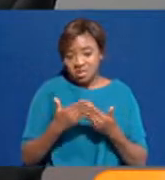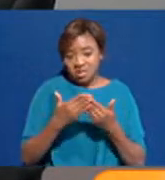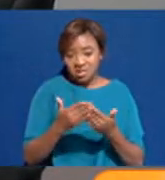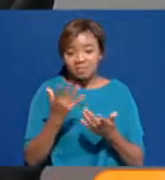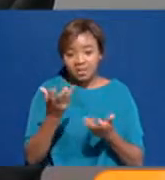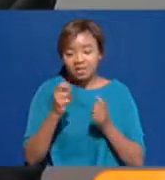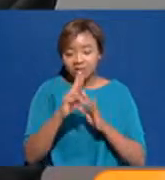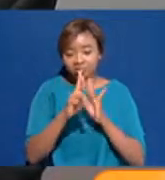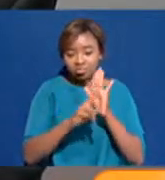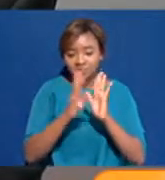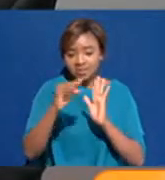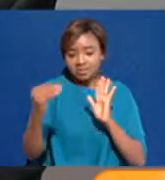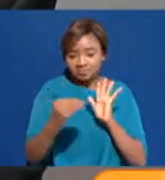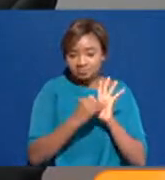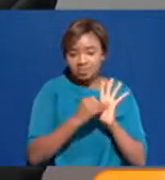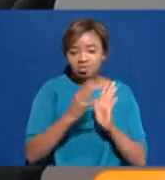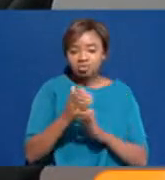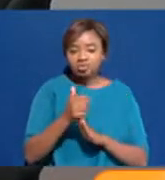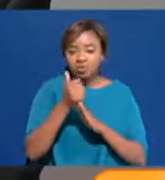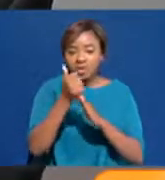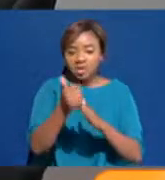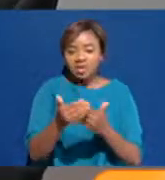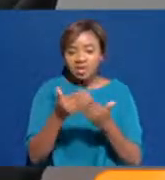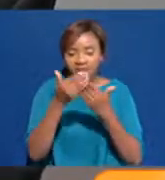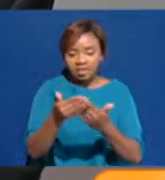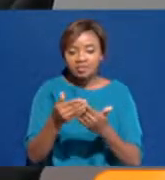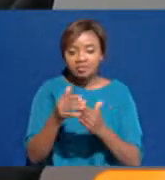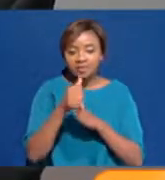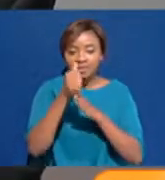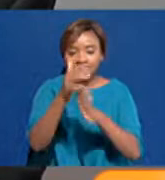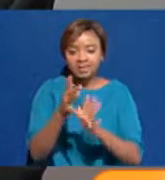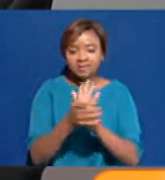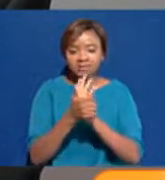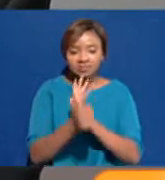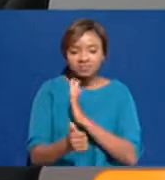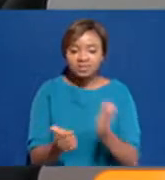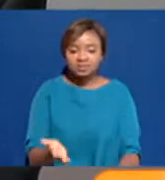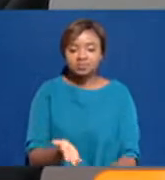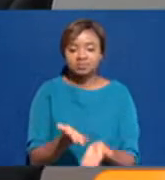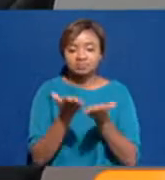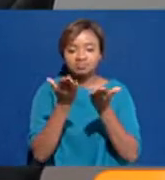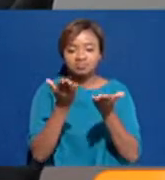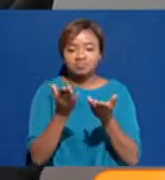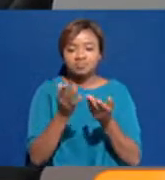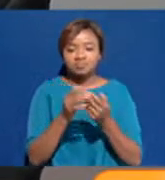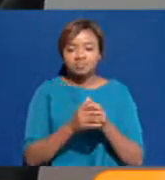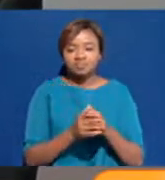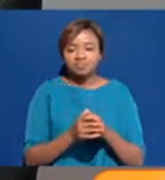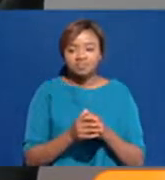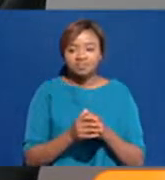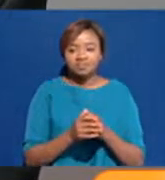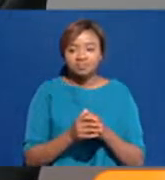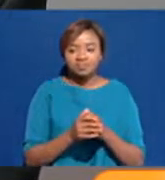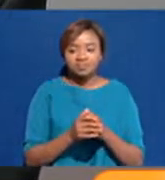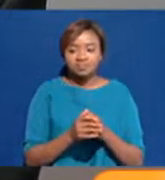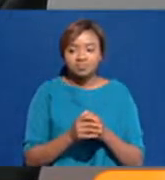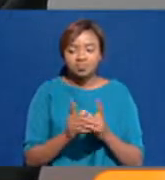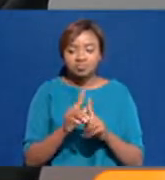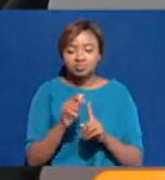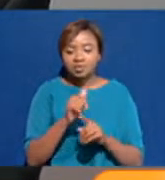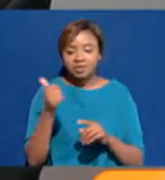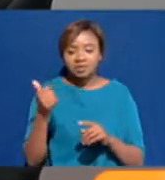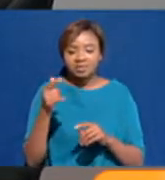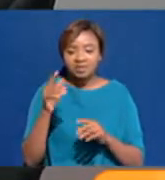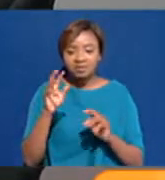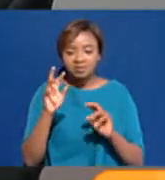and governance. Of course, there are other issues which we cannot go into. Yeah. Corruption, which is always the elephant